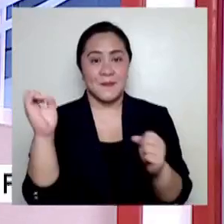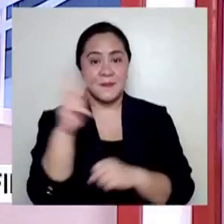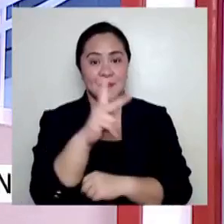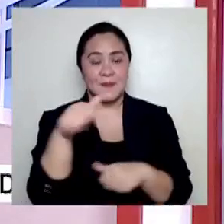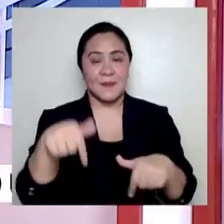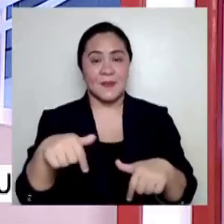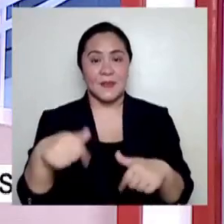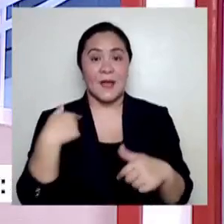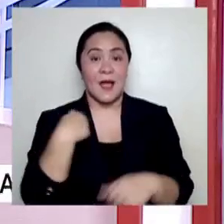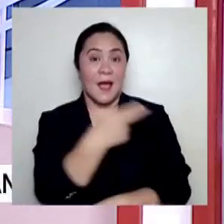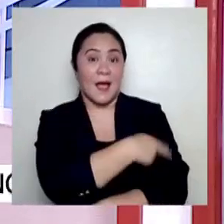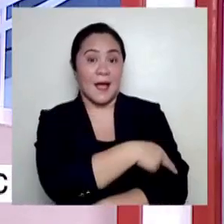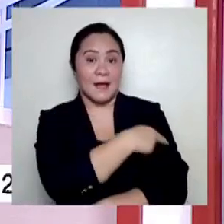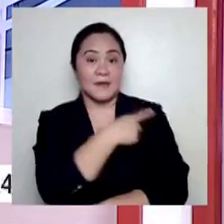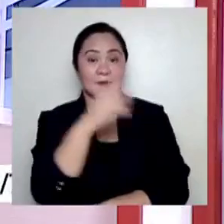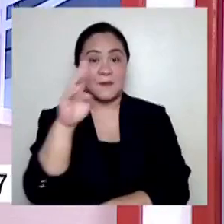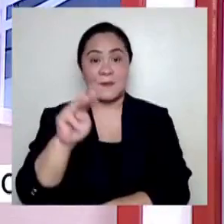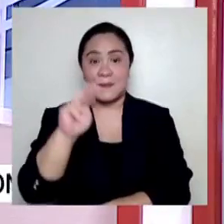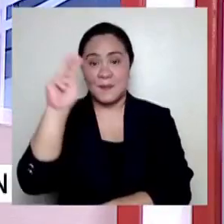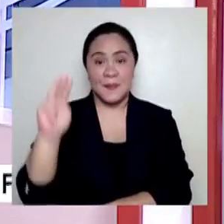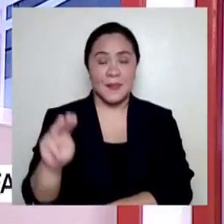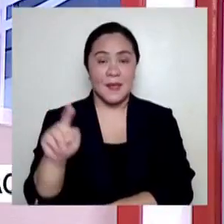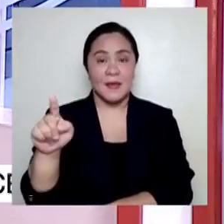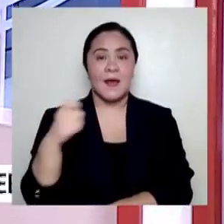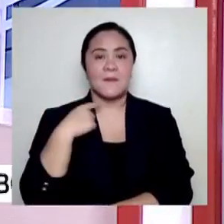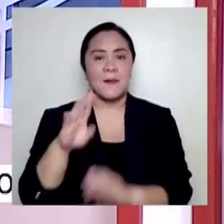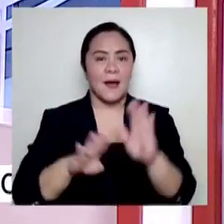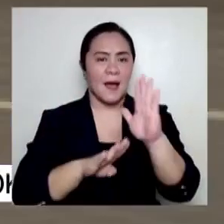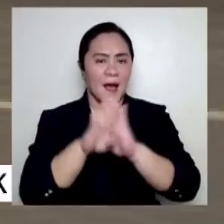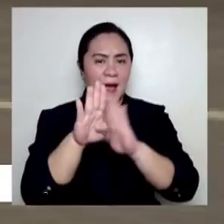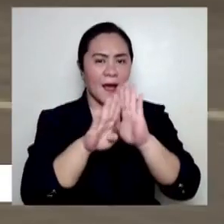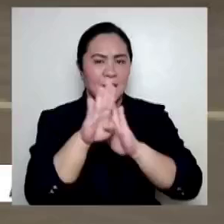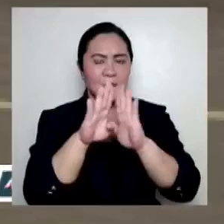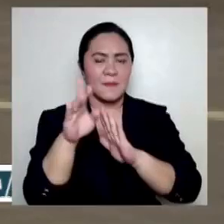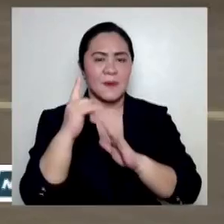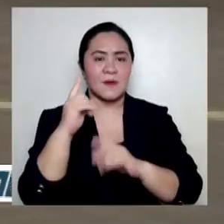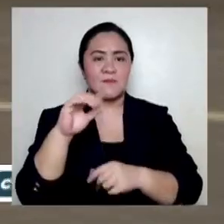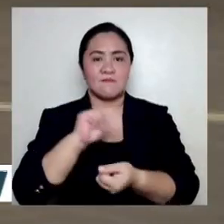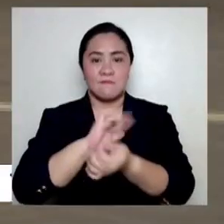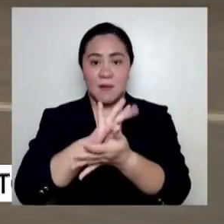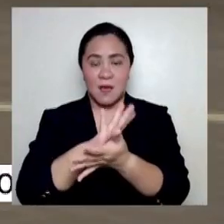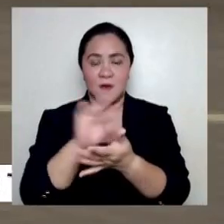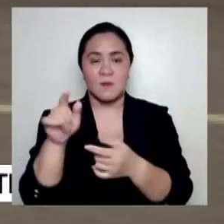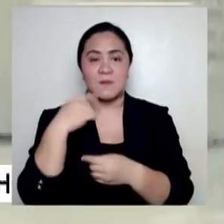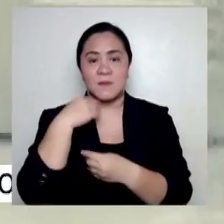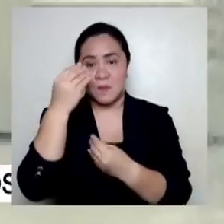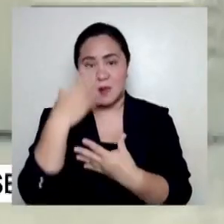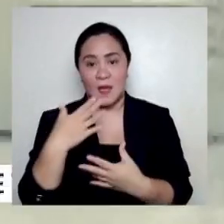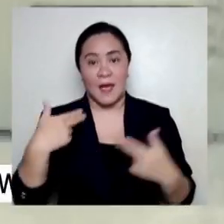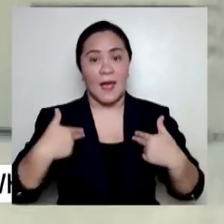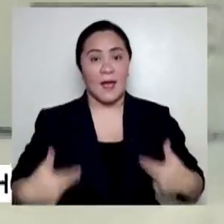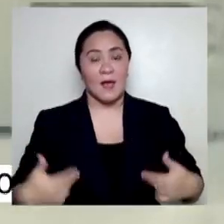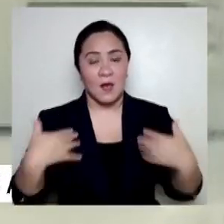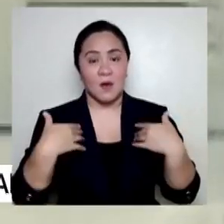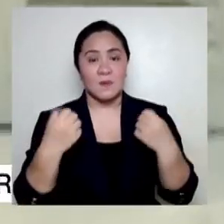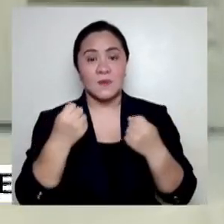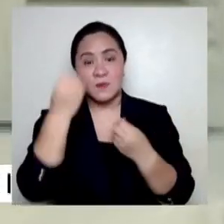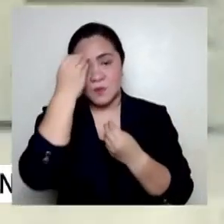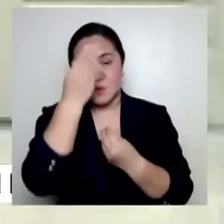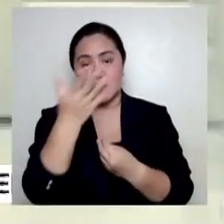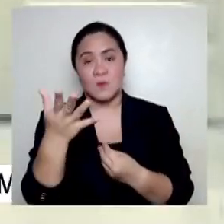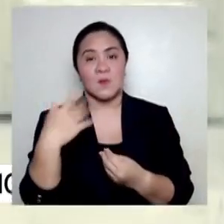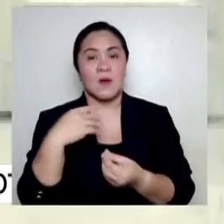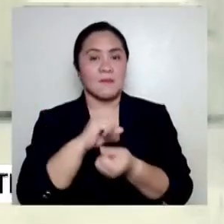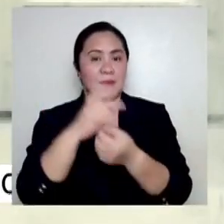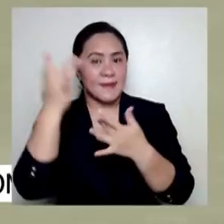Hospitals in Metro Manila seeing an increase in non-COVID cases. Health officials say more patients with chronic diseases are seeking